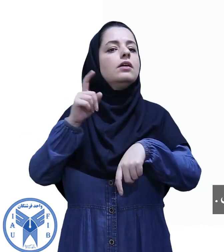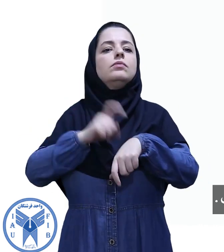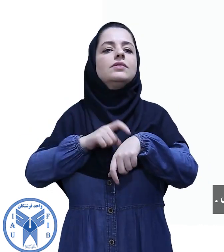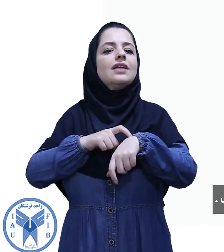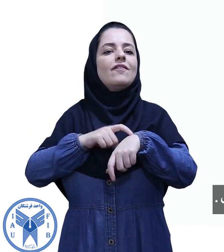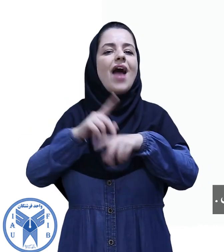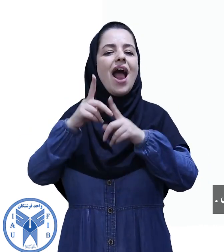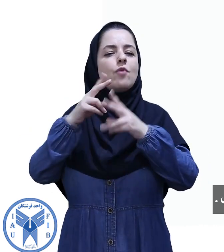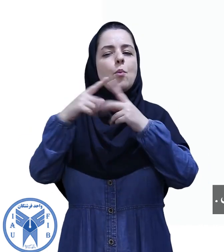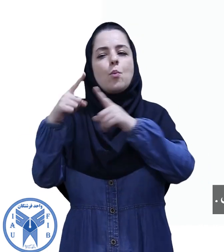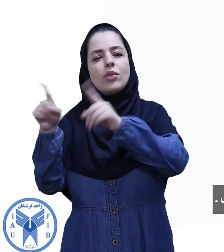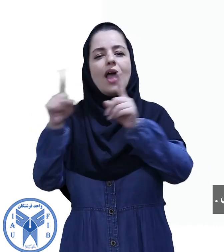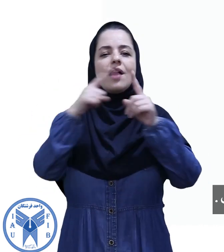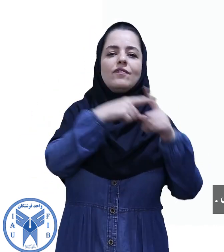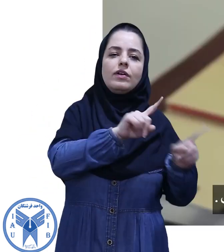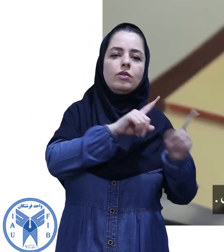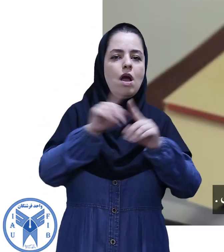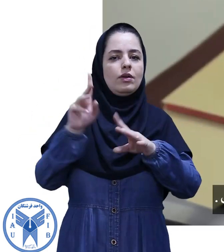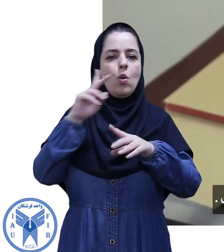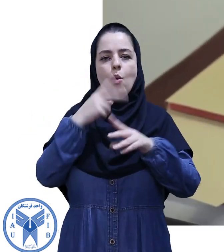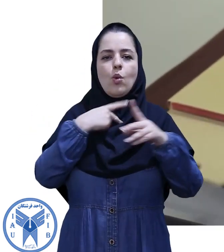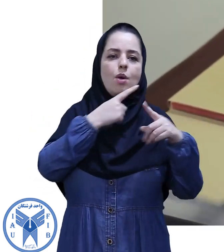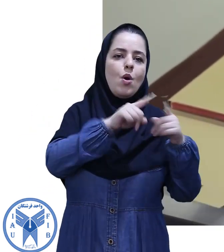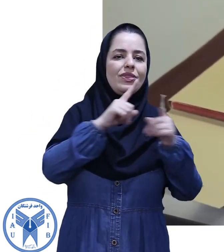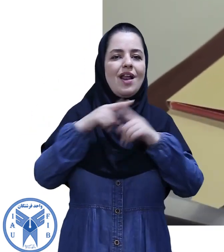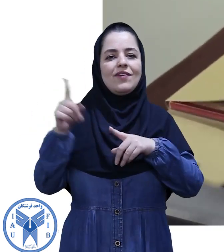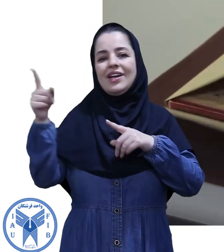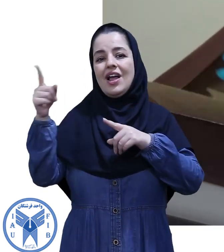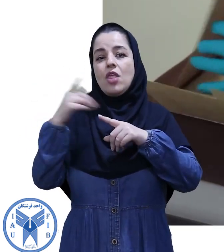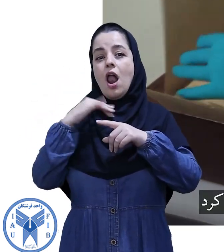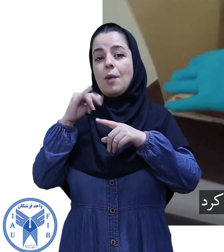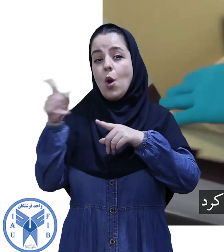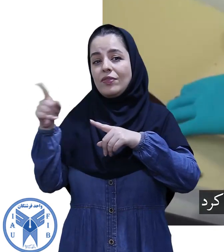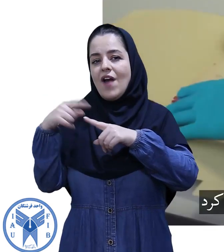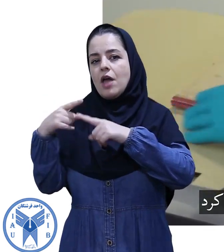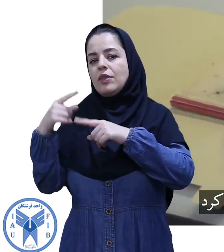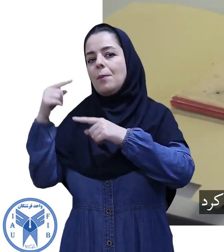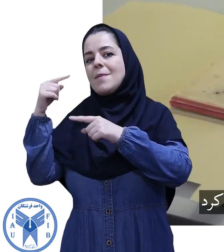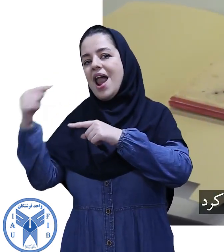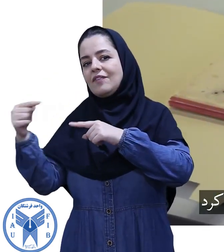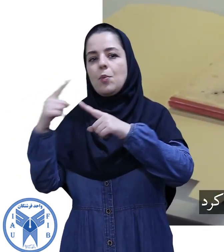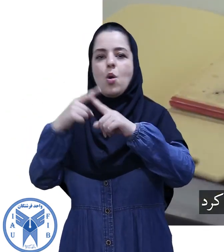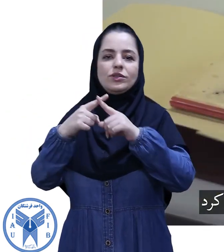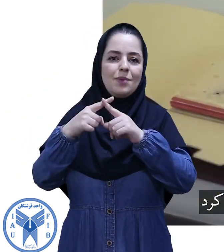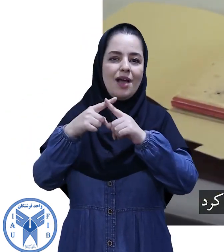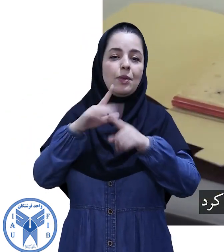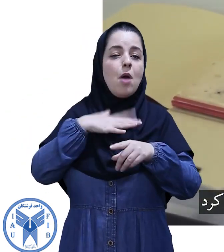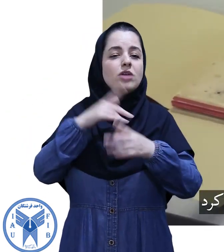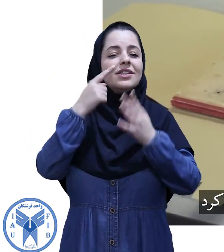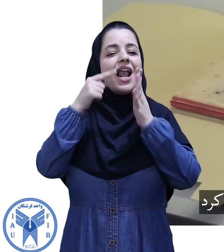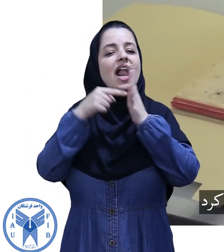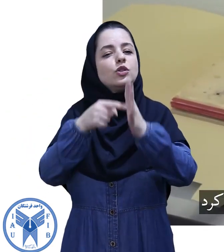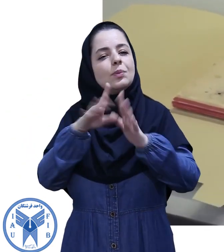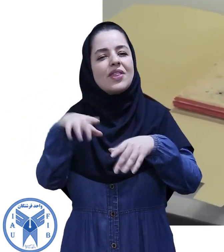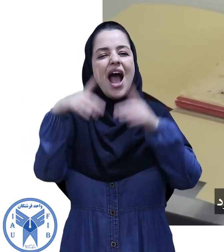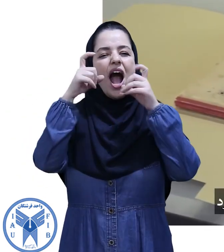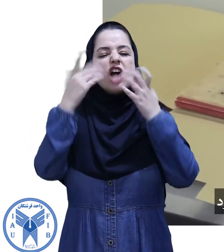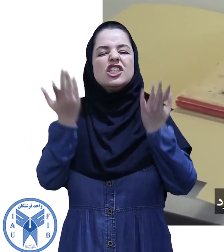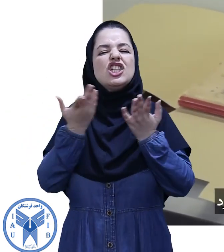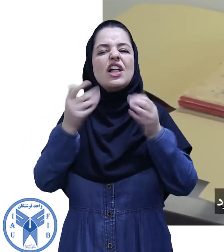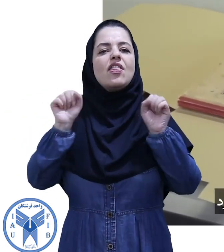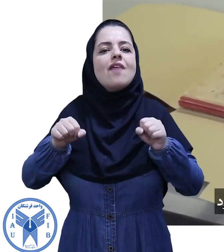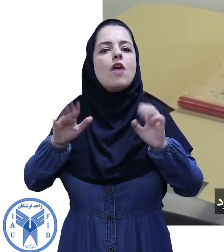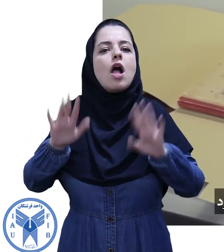it's all photography, just a different type. After Talbot figured out this negative-positive process, he wanted